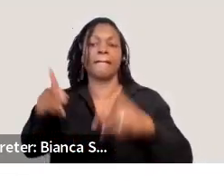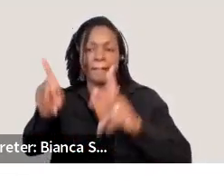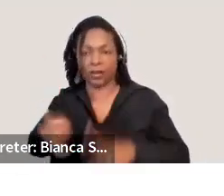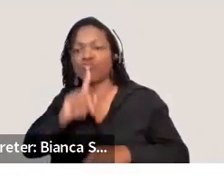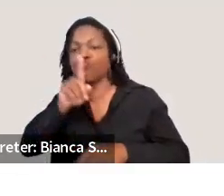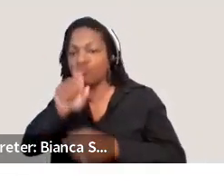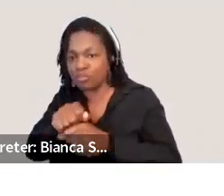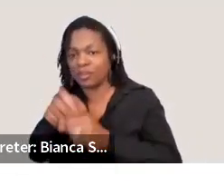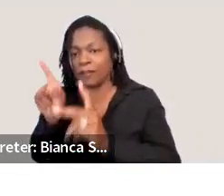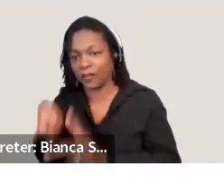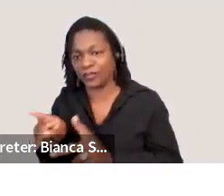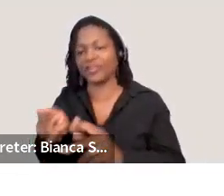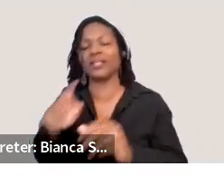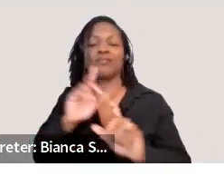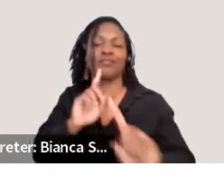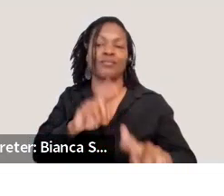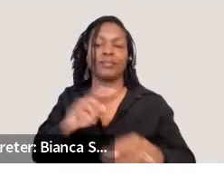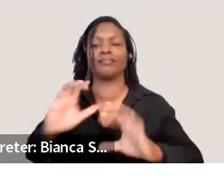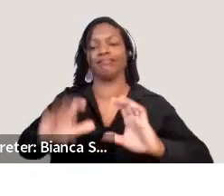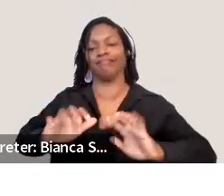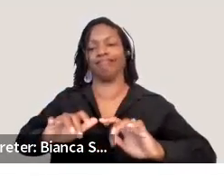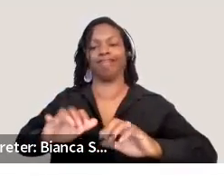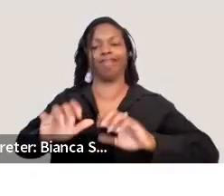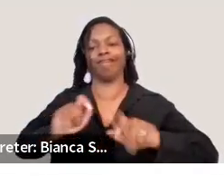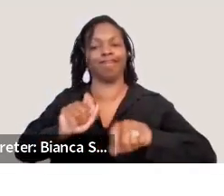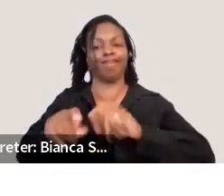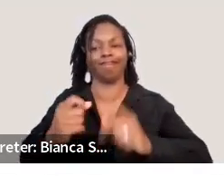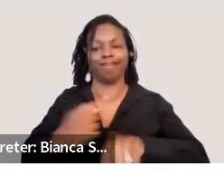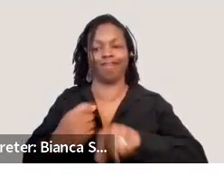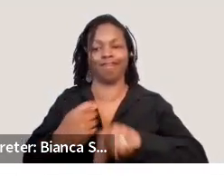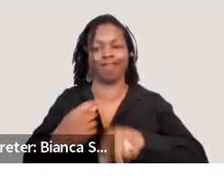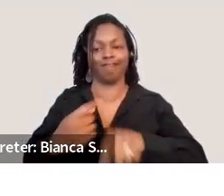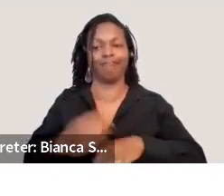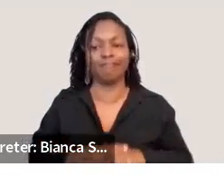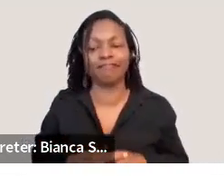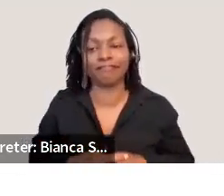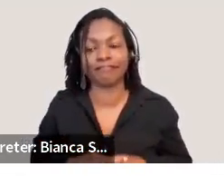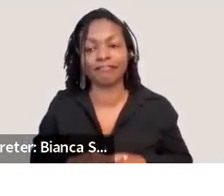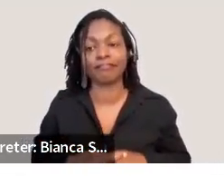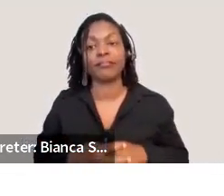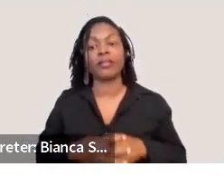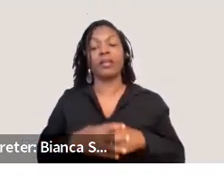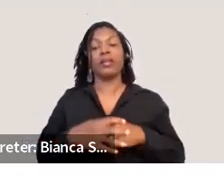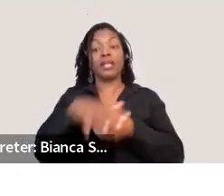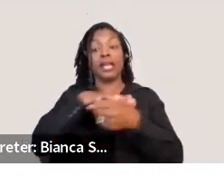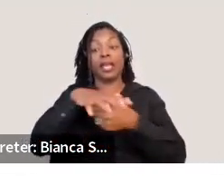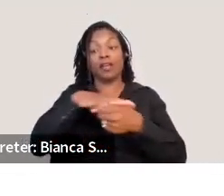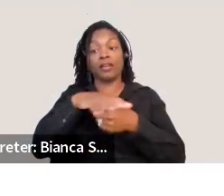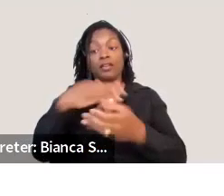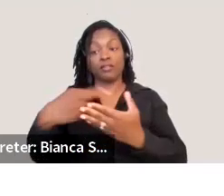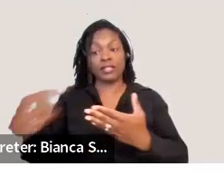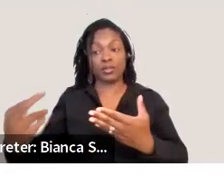point our families wherever they're at to a local resource or something that they may be able to use.